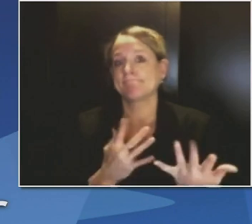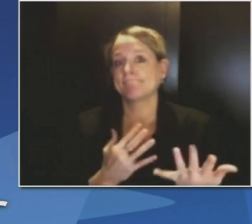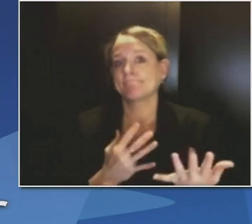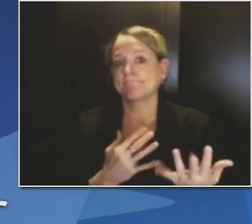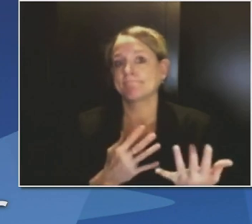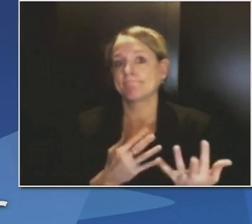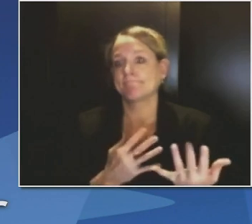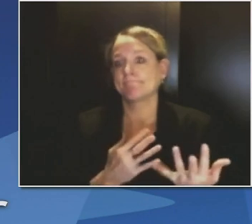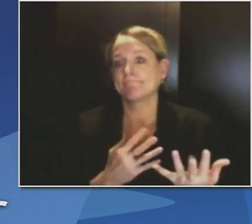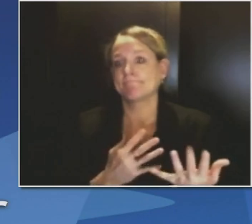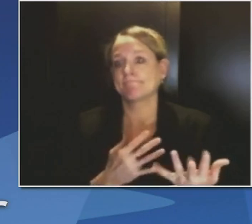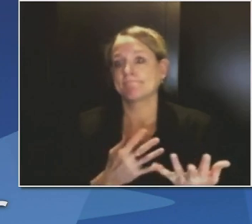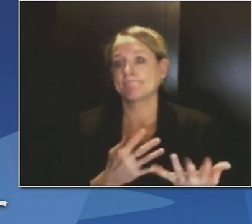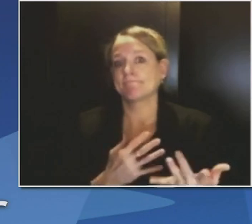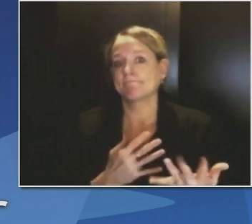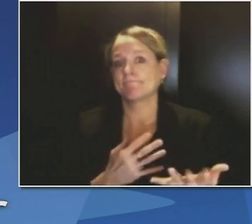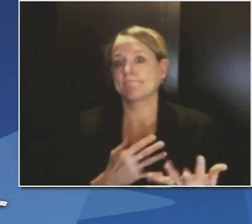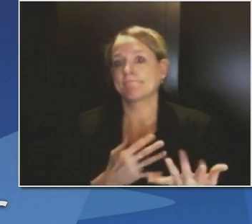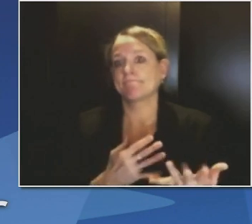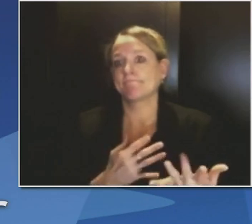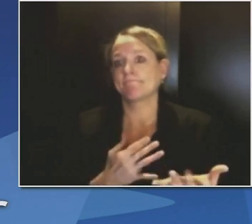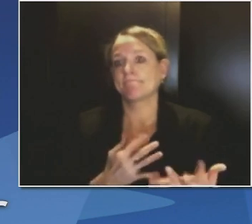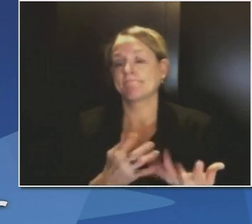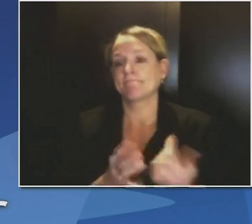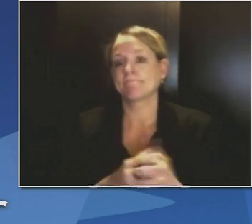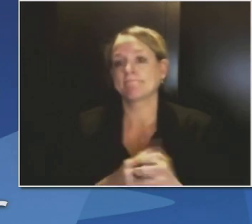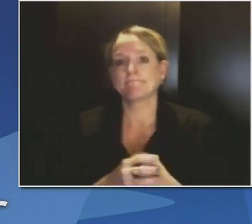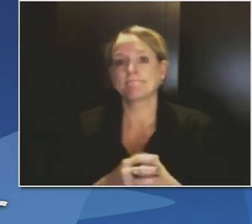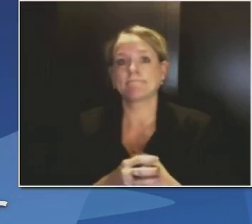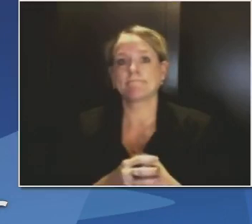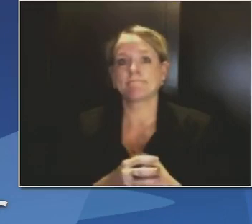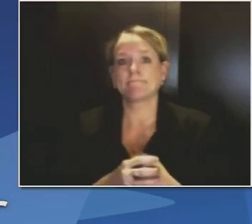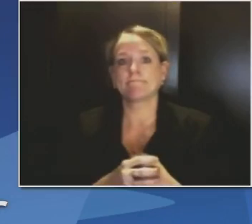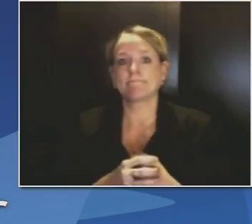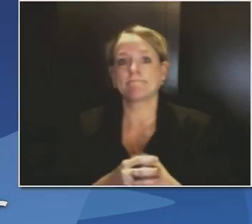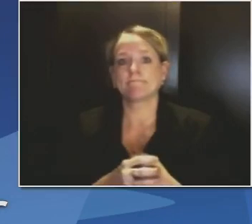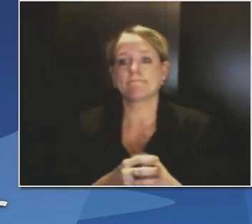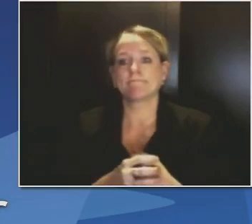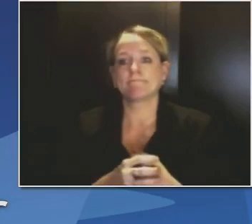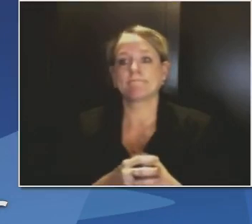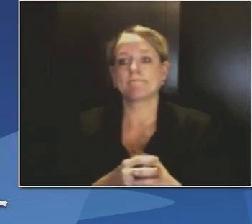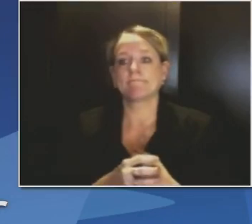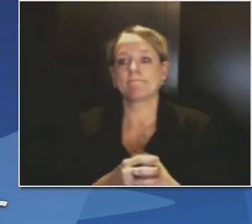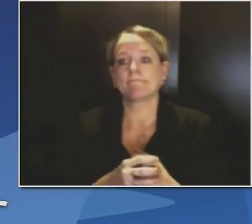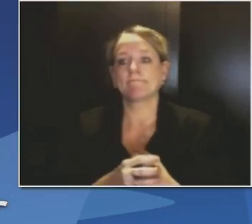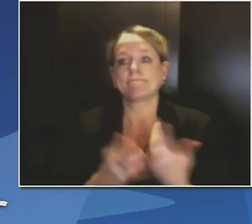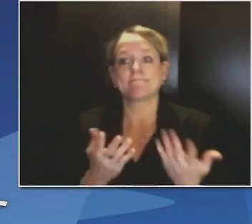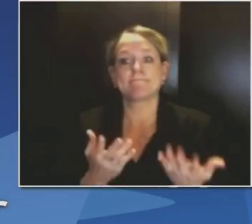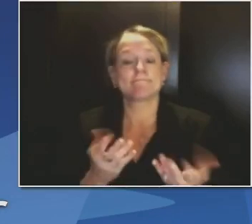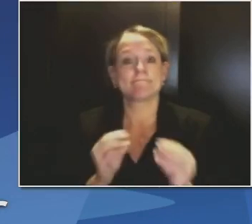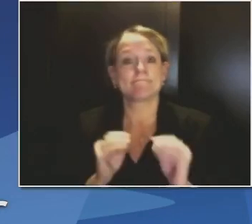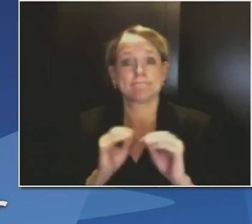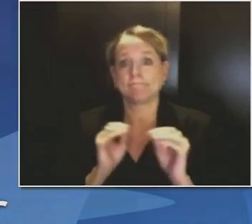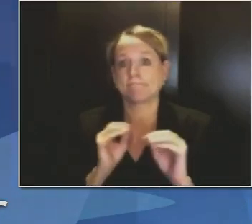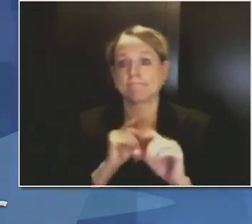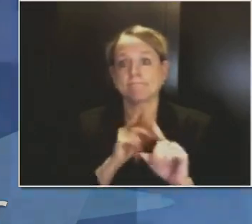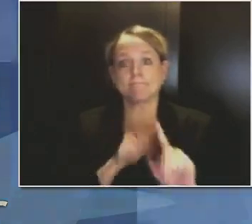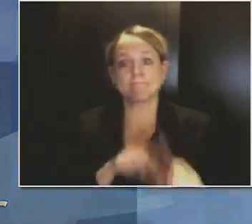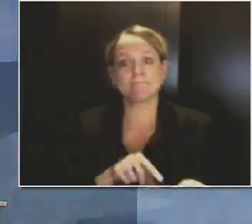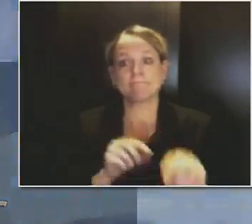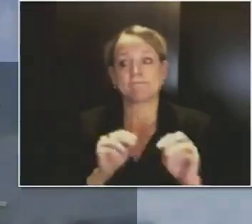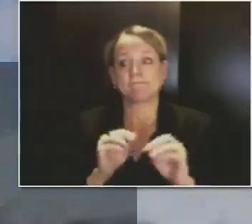All right, well, with that, we will wrap up the briefing. Thank you, Deputy Secretary Willems Van Dijk, Stephanie Smiley, Interim Director of